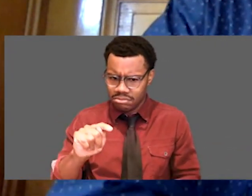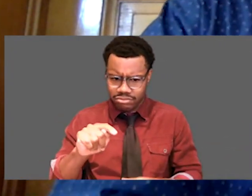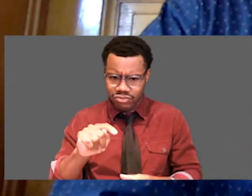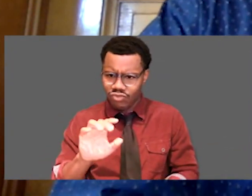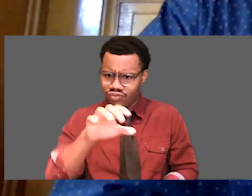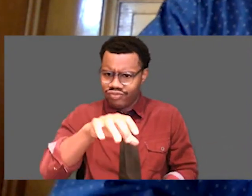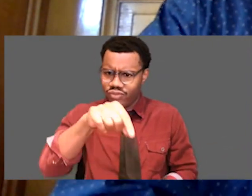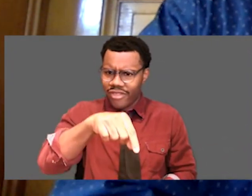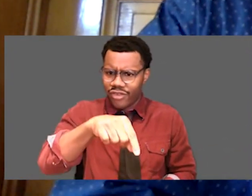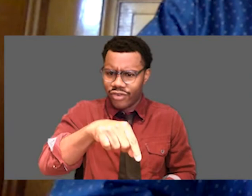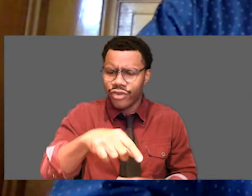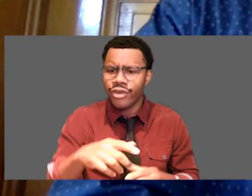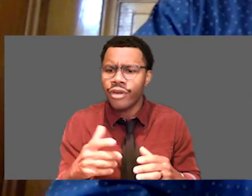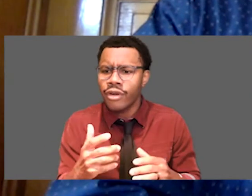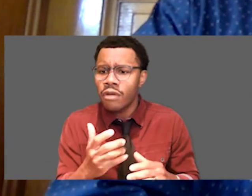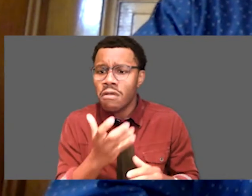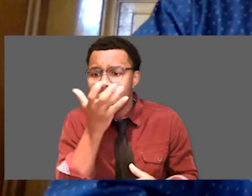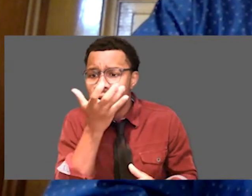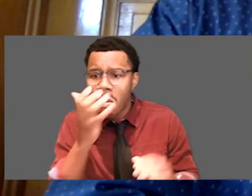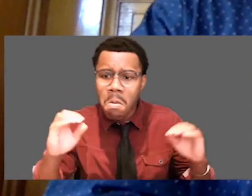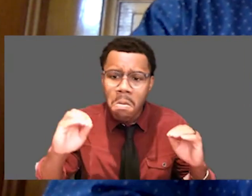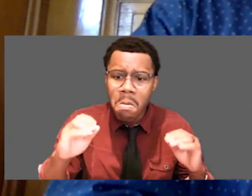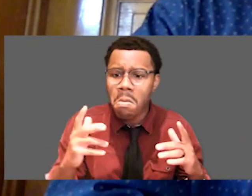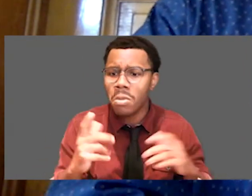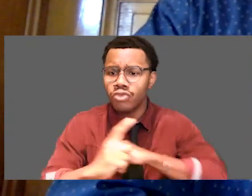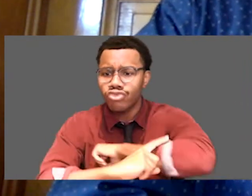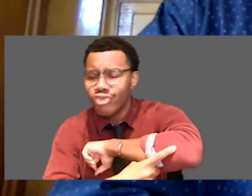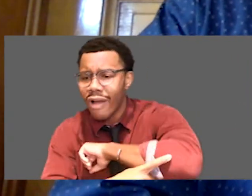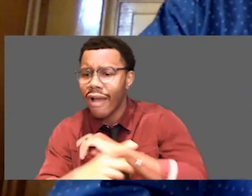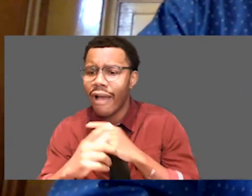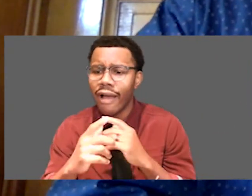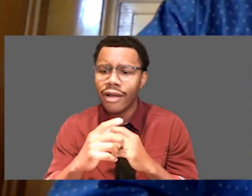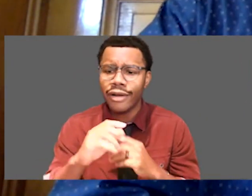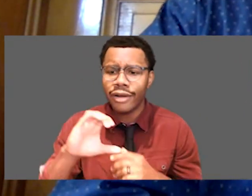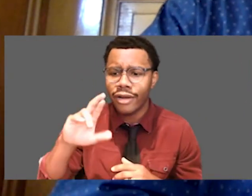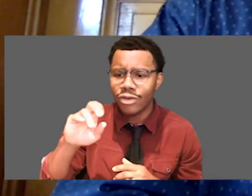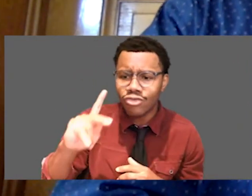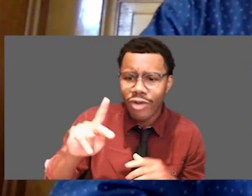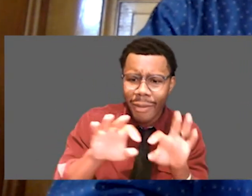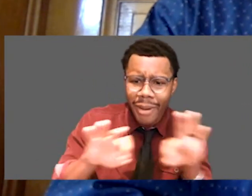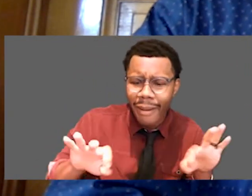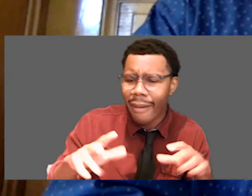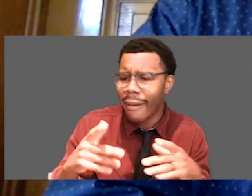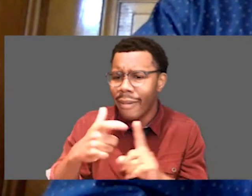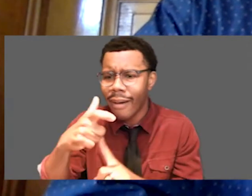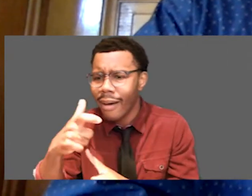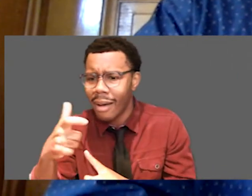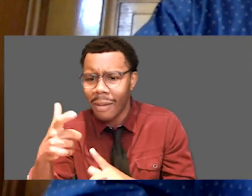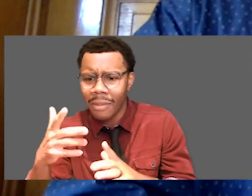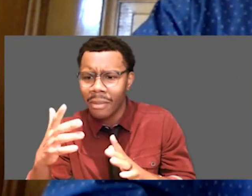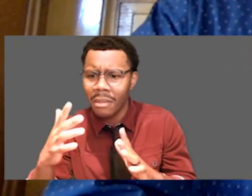area free of litter, liquor bottles, Coke can, crack pipes, wadded condoms,